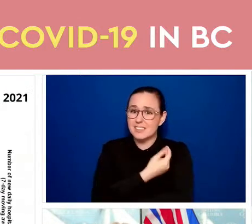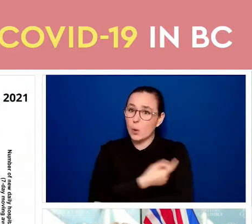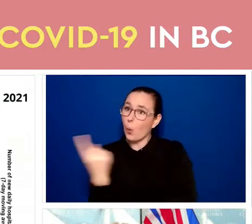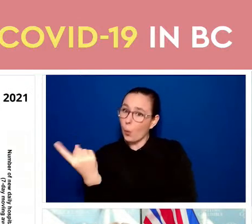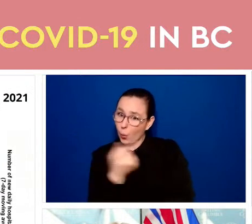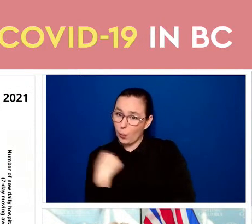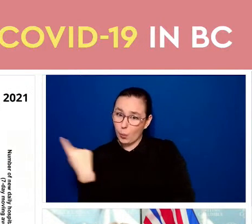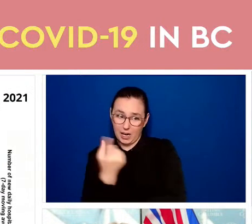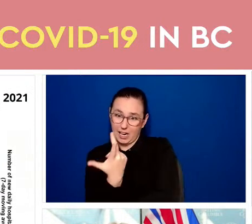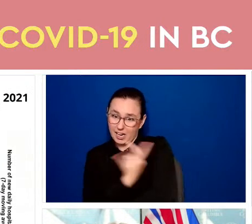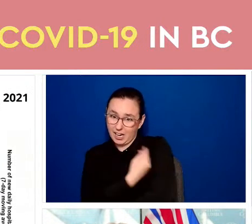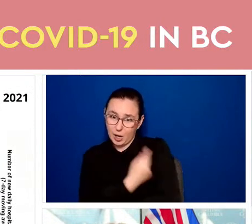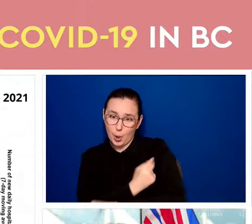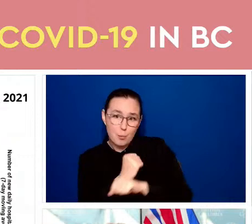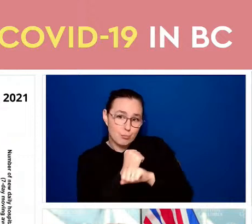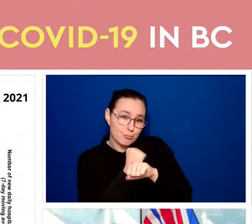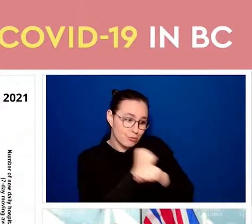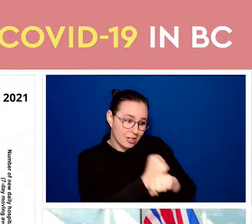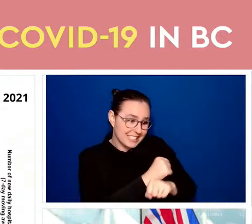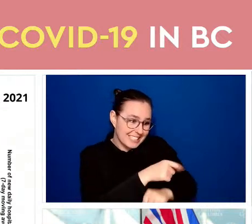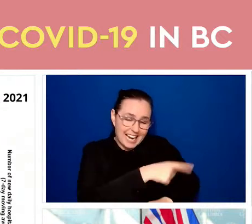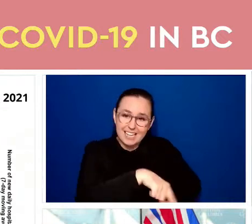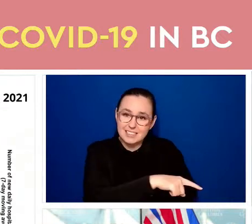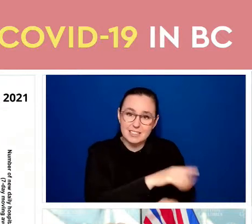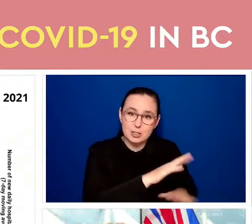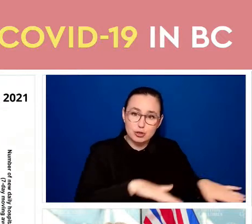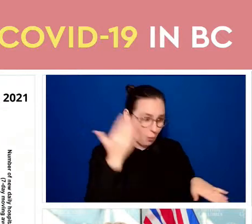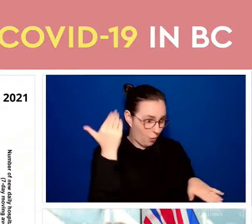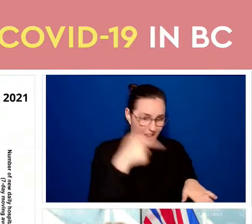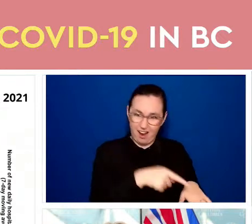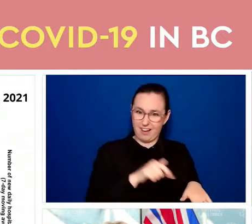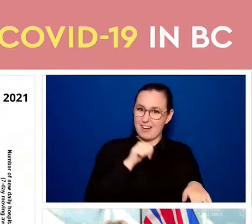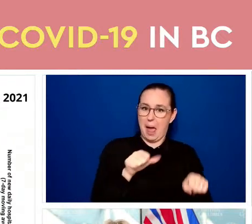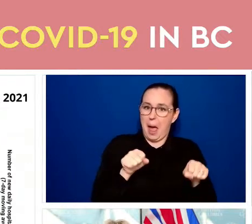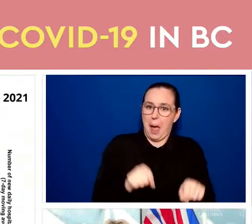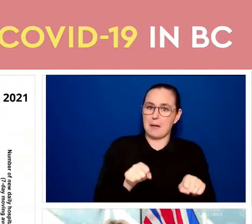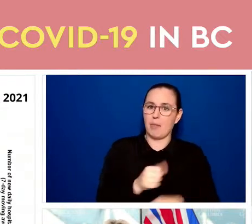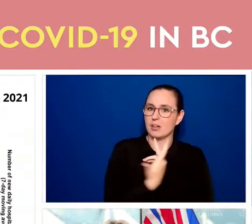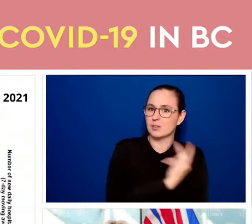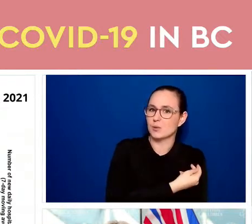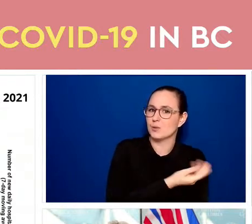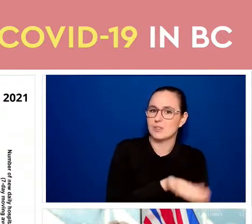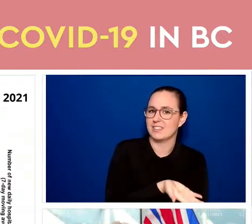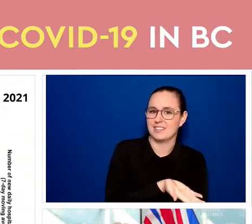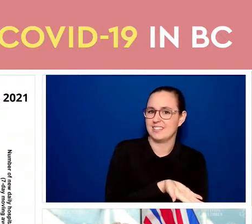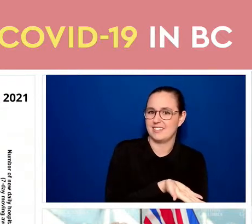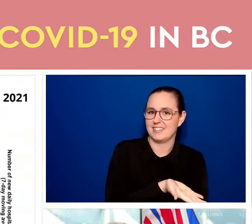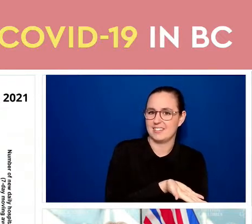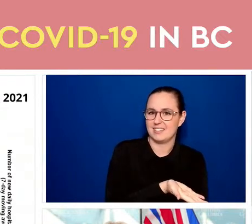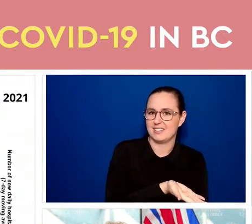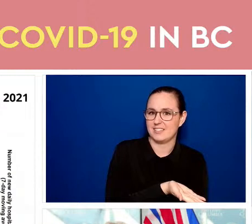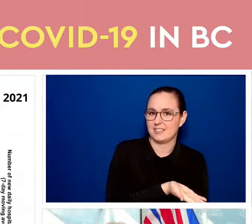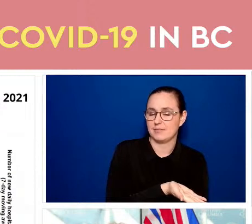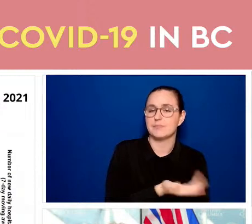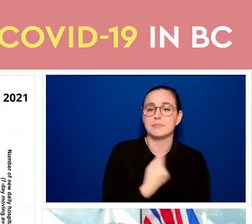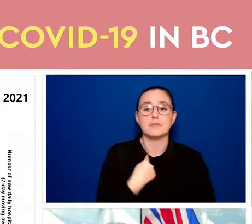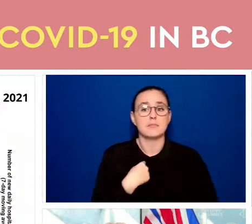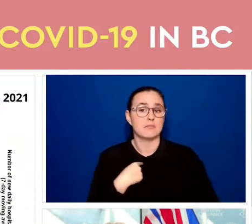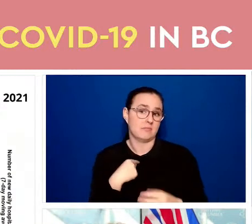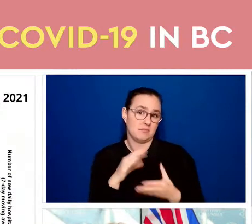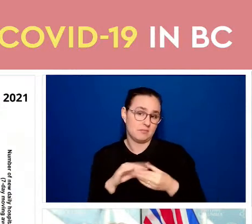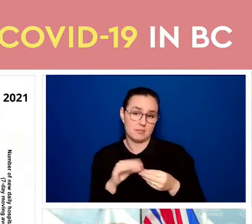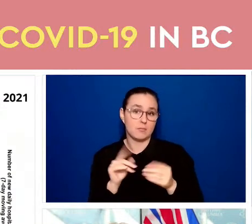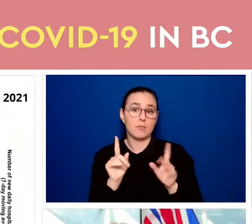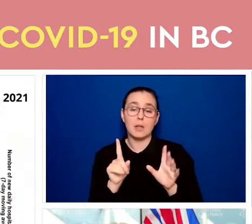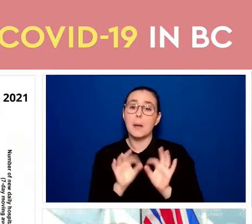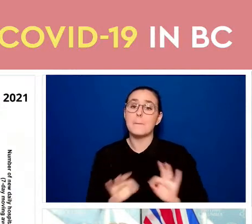be vaccinated. As I mentioned, it's important for us to continue to watch this, to pay attention